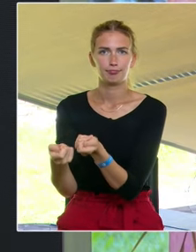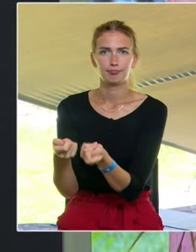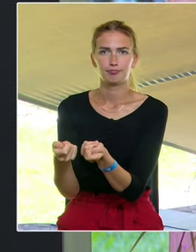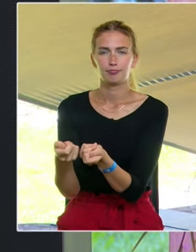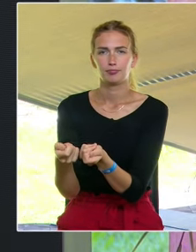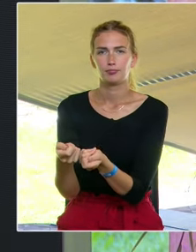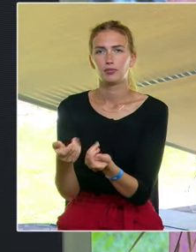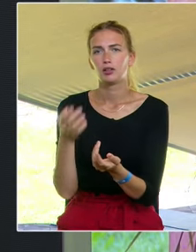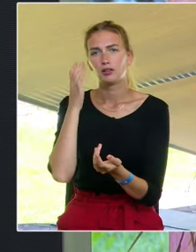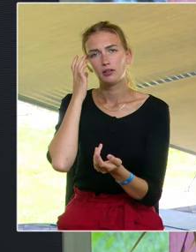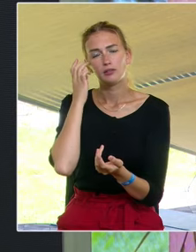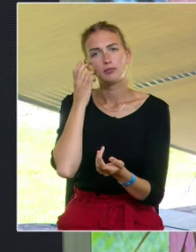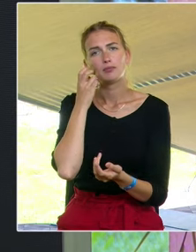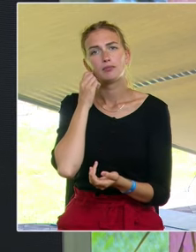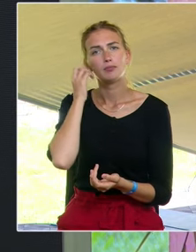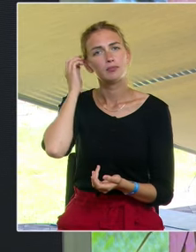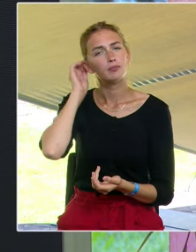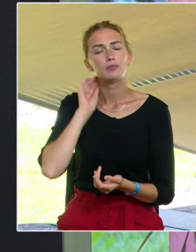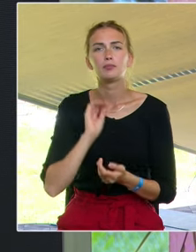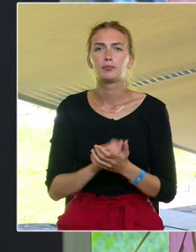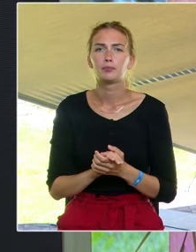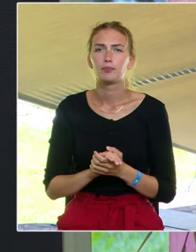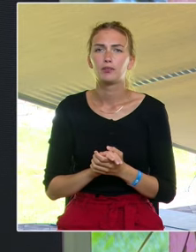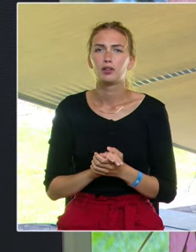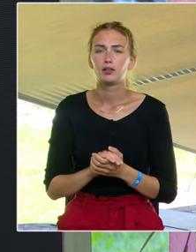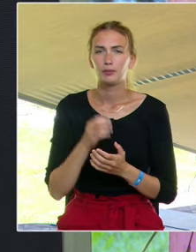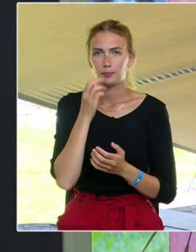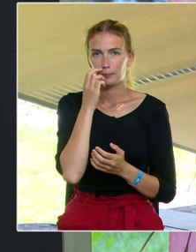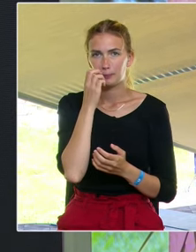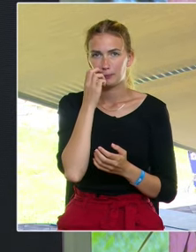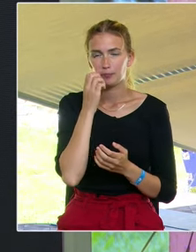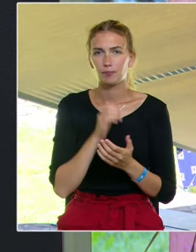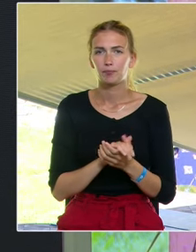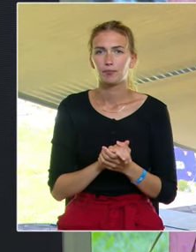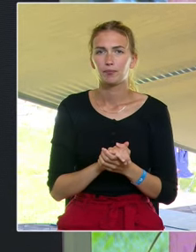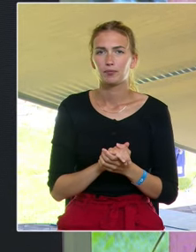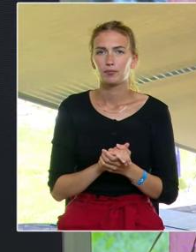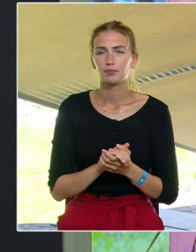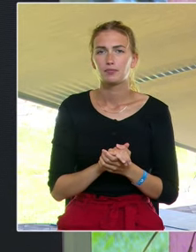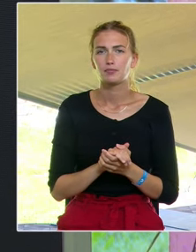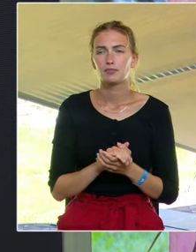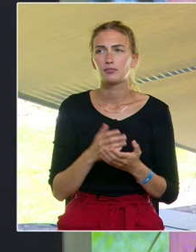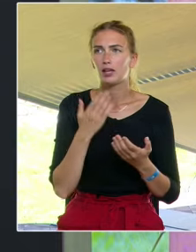legendary saying, we would like to believe in God, but everybody else would bring data.